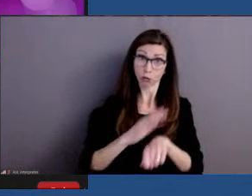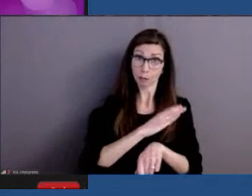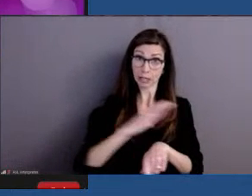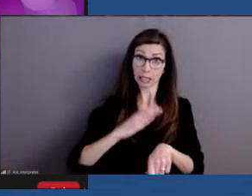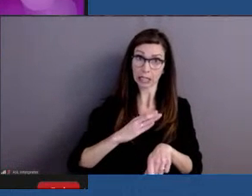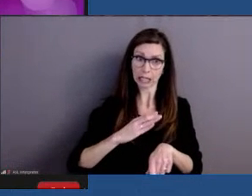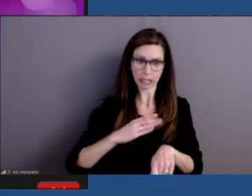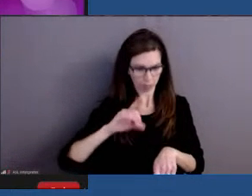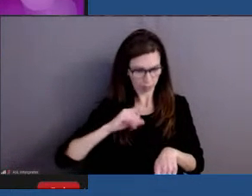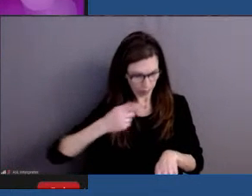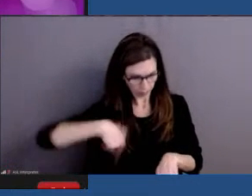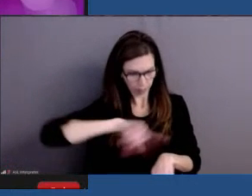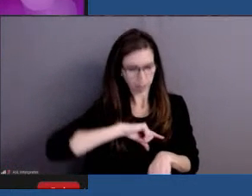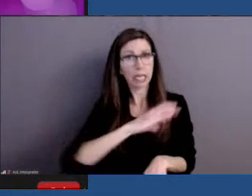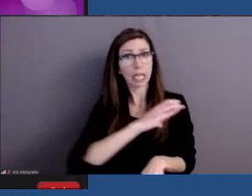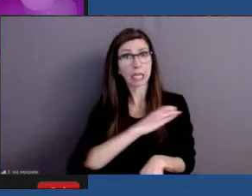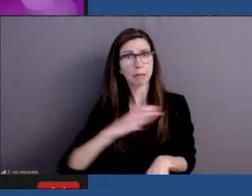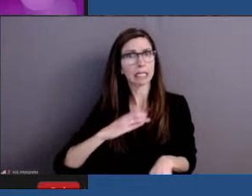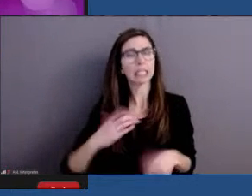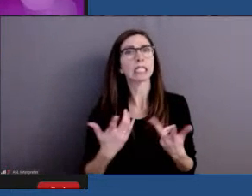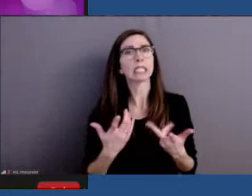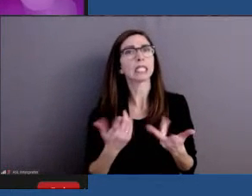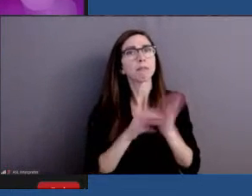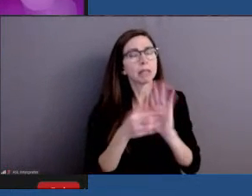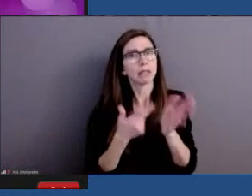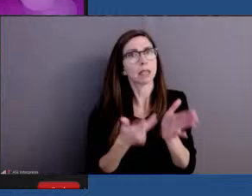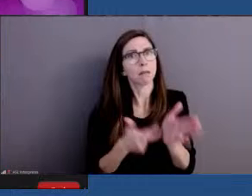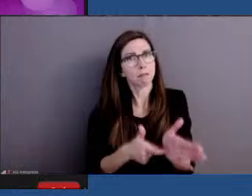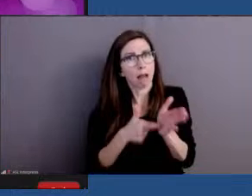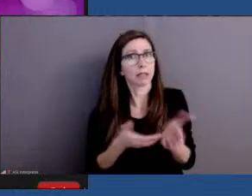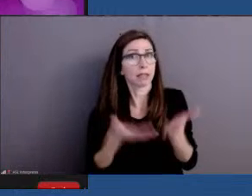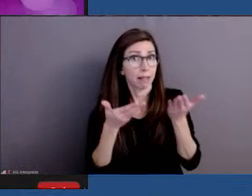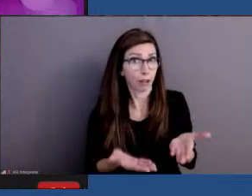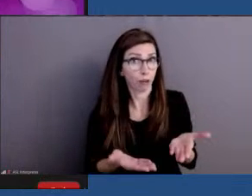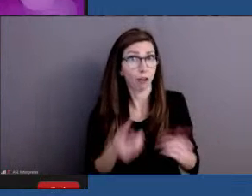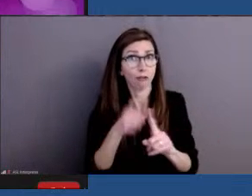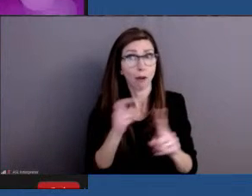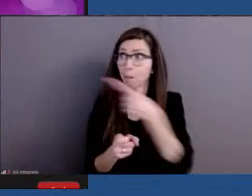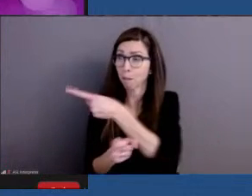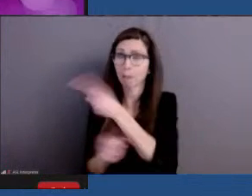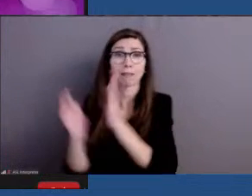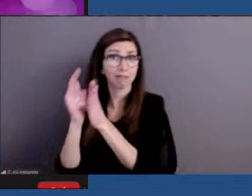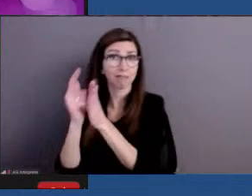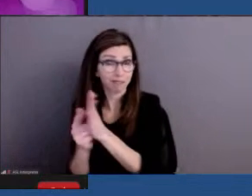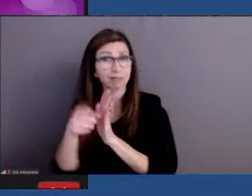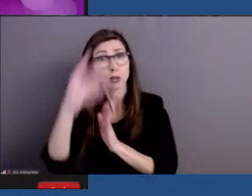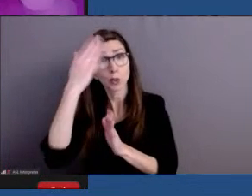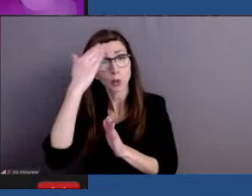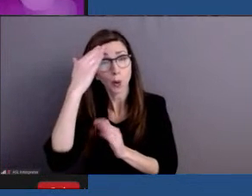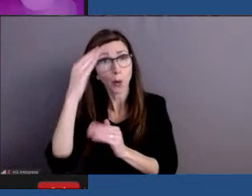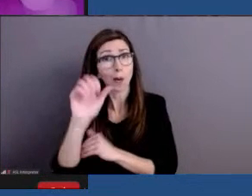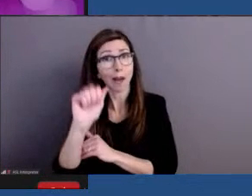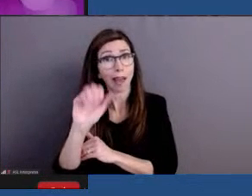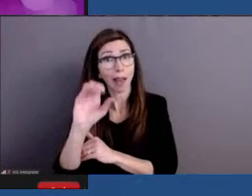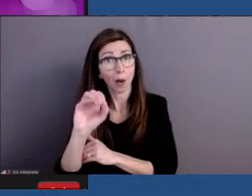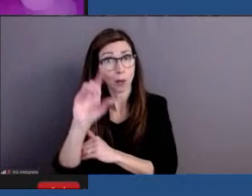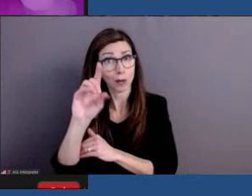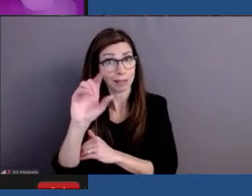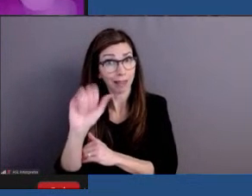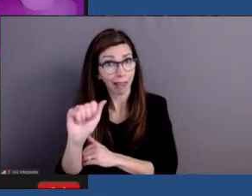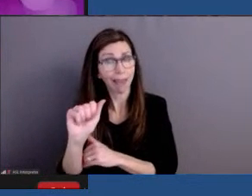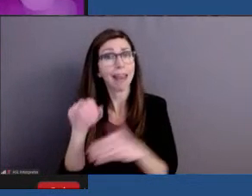whose existence is required by legislation. The Accessibility for Ontarians with Disabilities Act, the AODA for